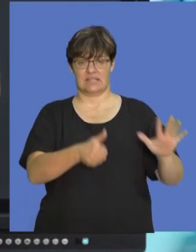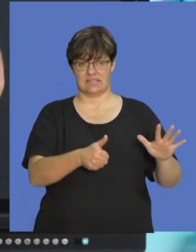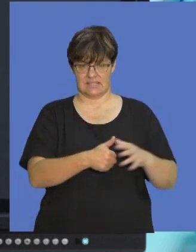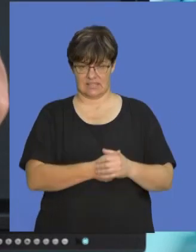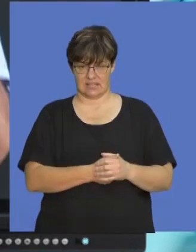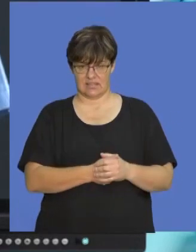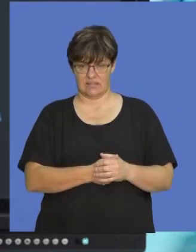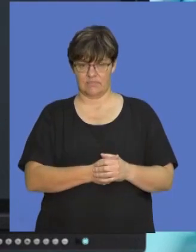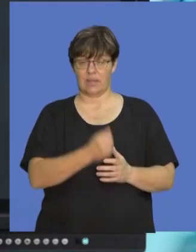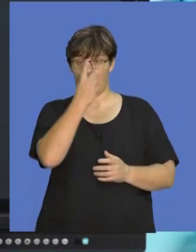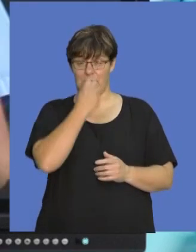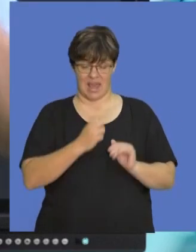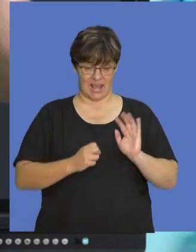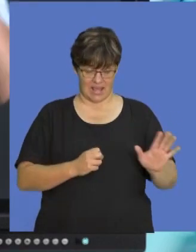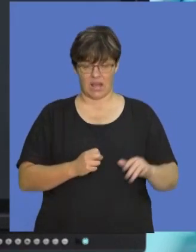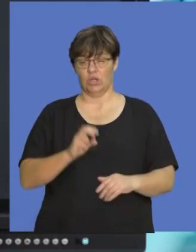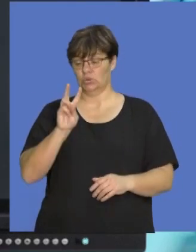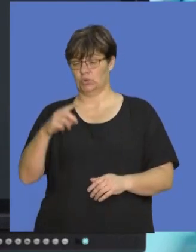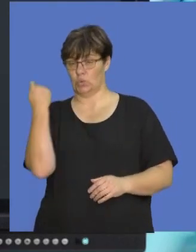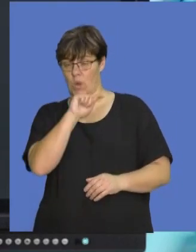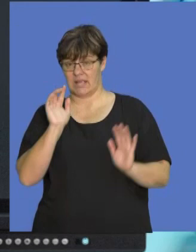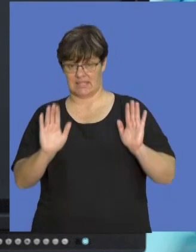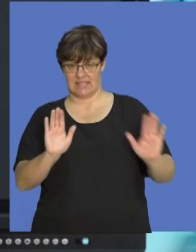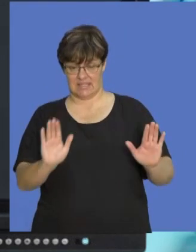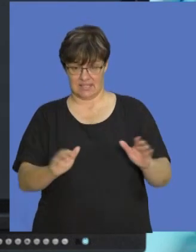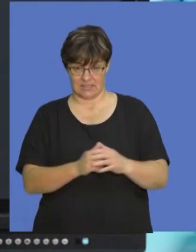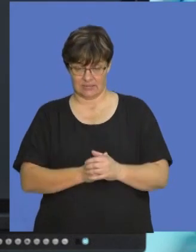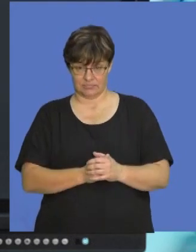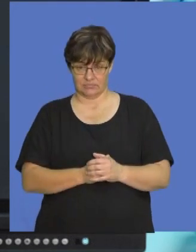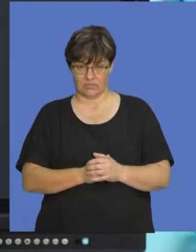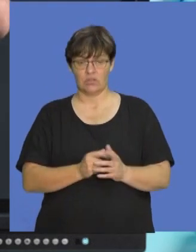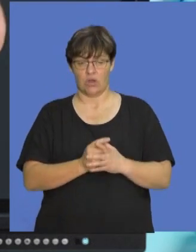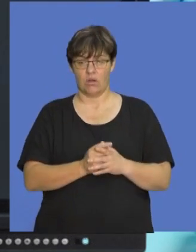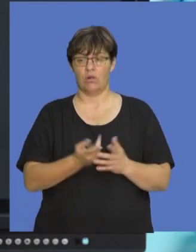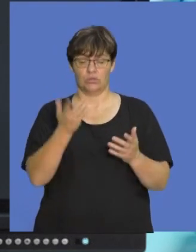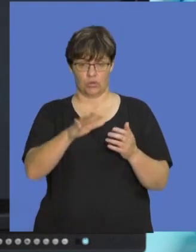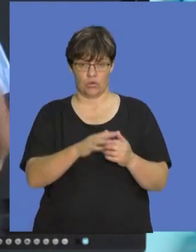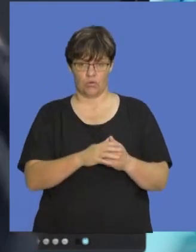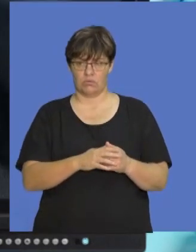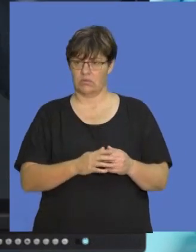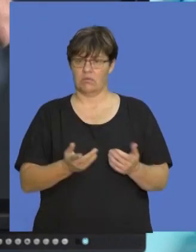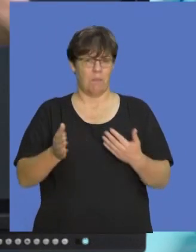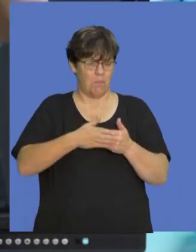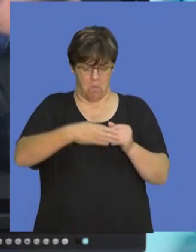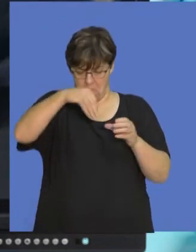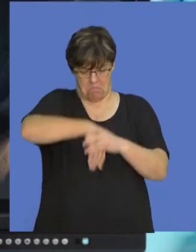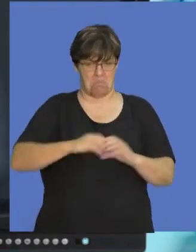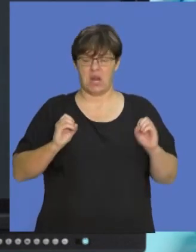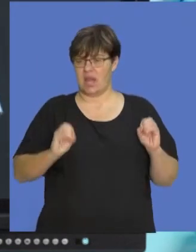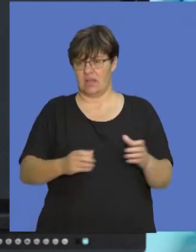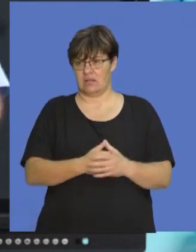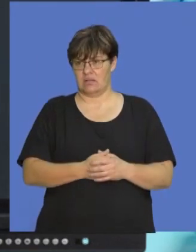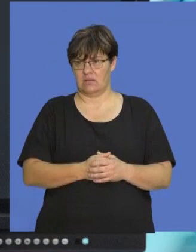5, and 6 black socks altogether. So into this bag, and I'm going to show you,